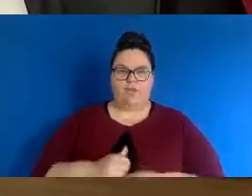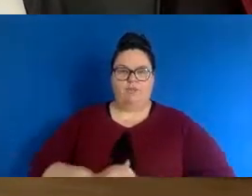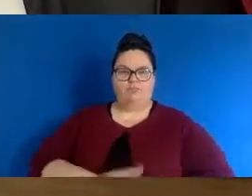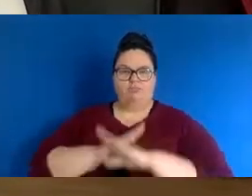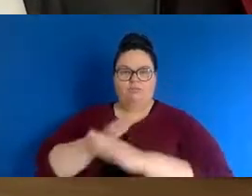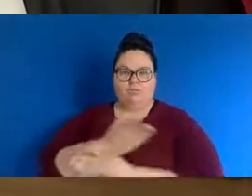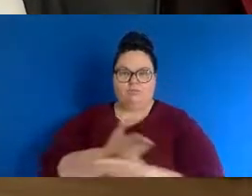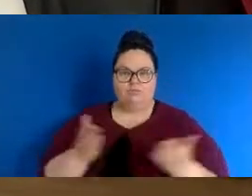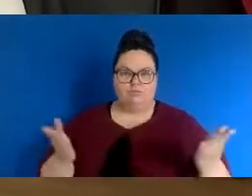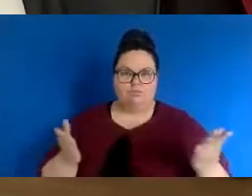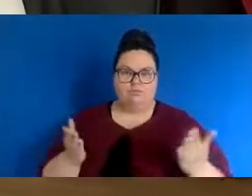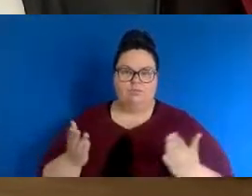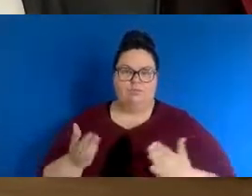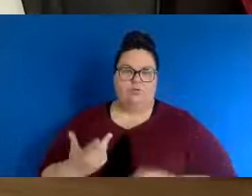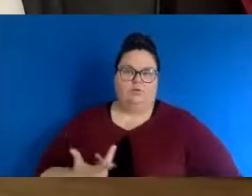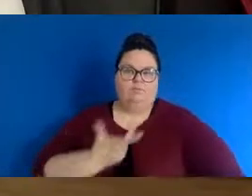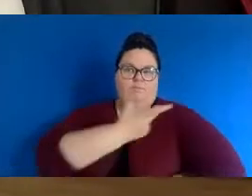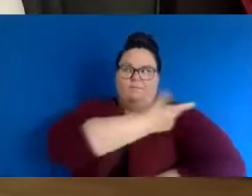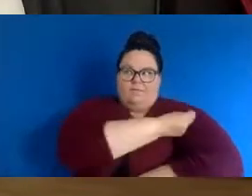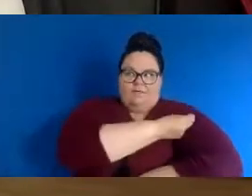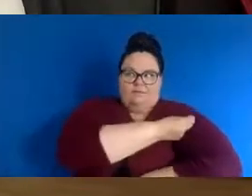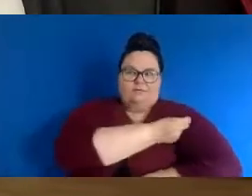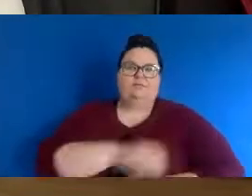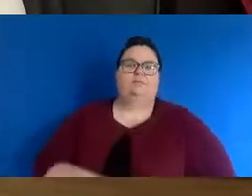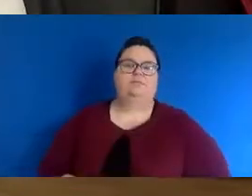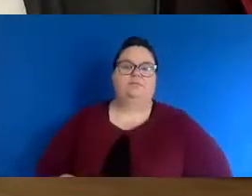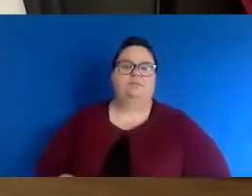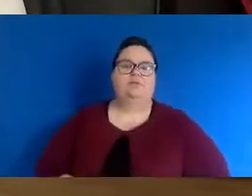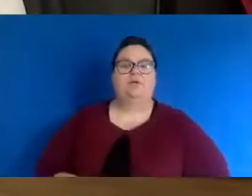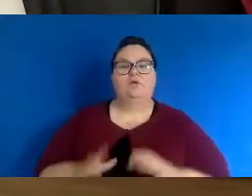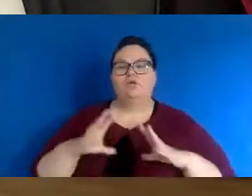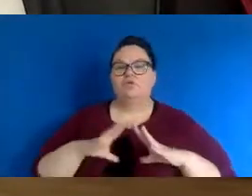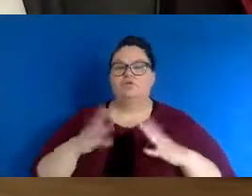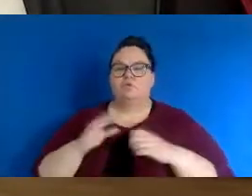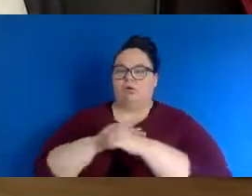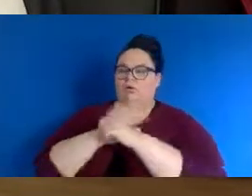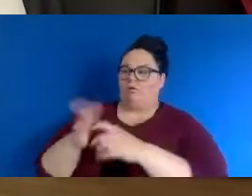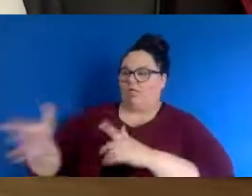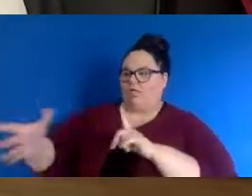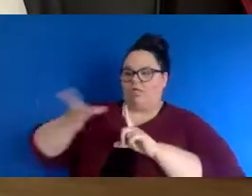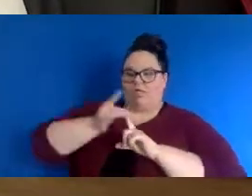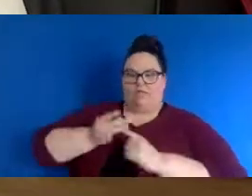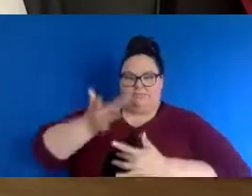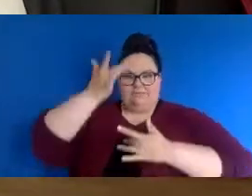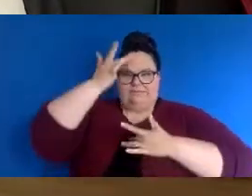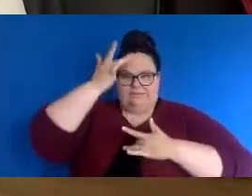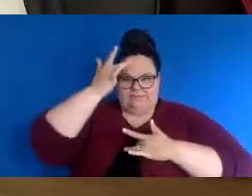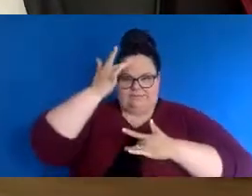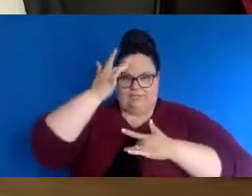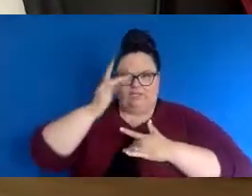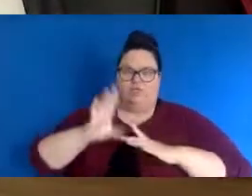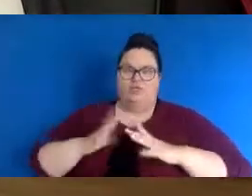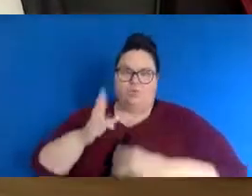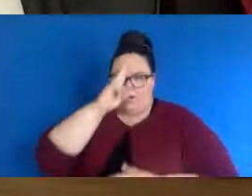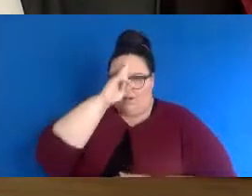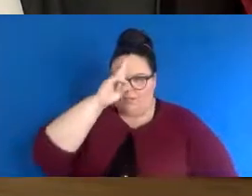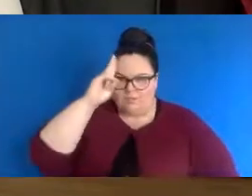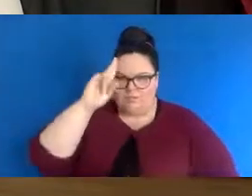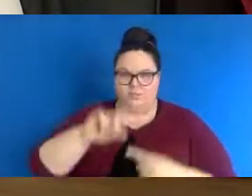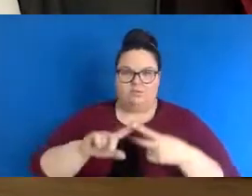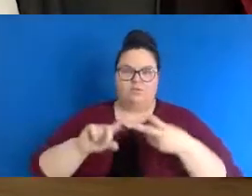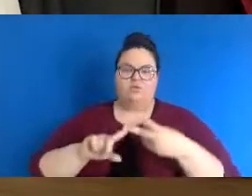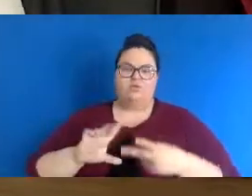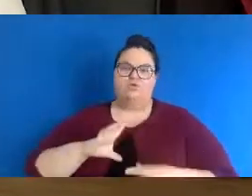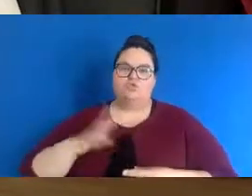you from the most serious effects of the COVID-19 virus, including severe illness, hospitalization, and death. And this is not